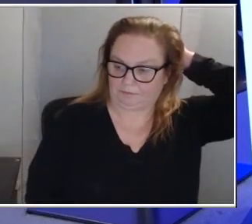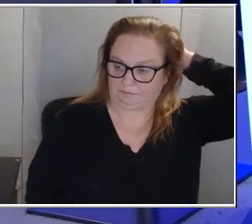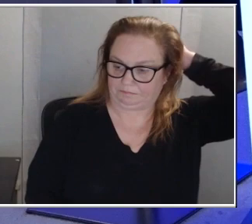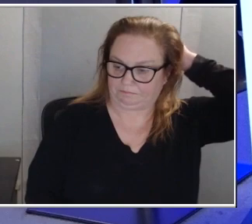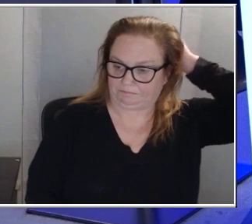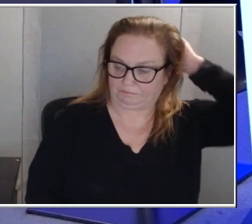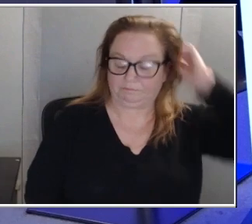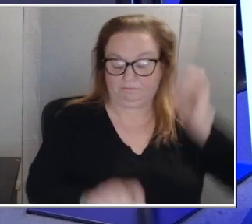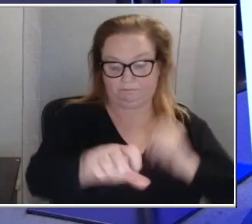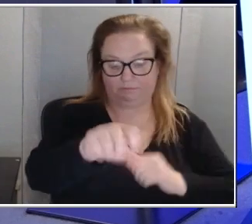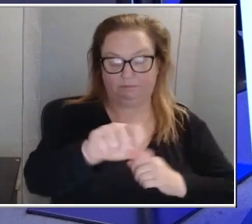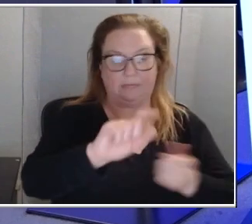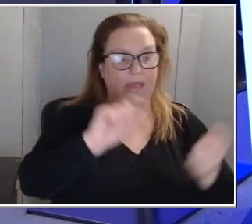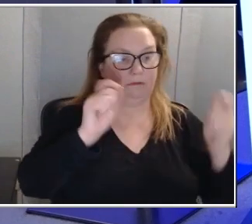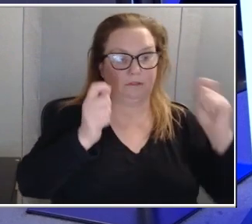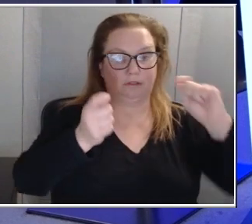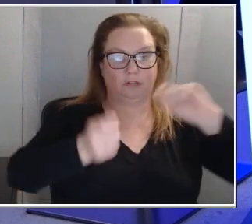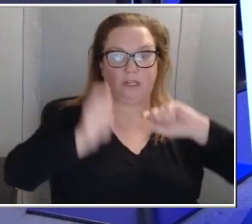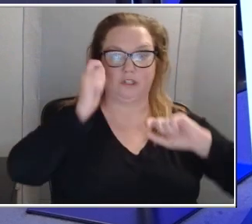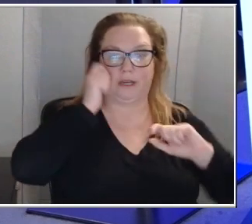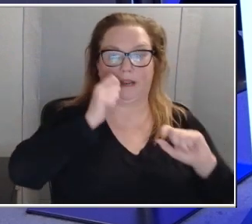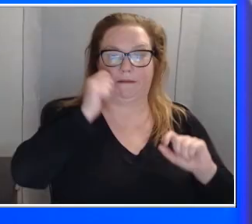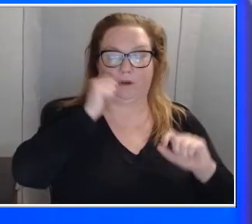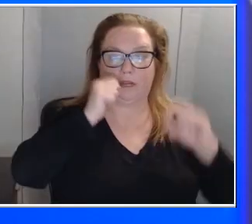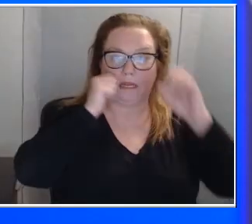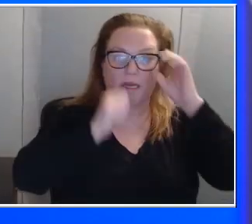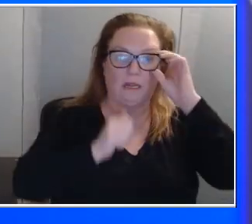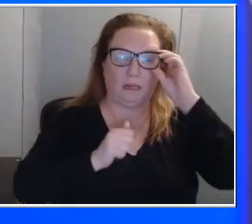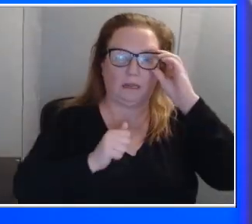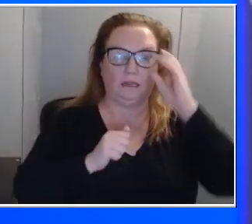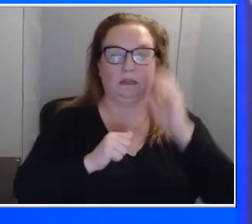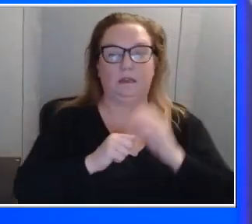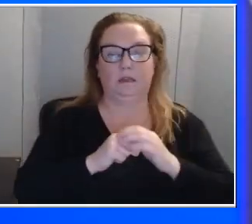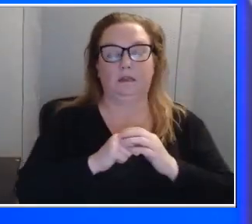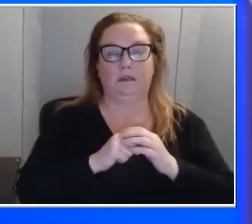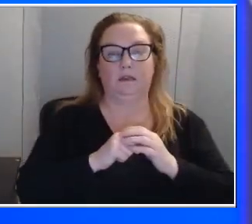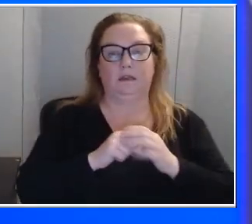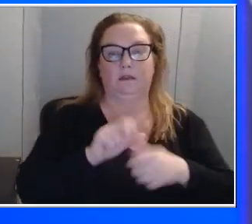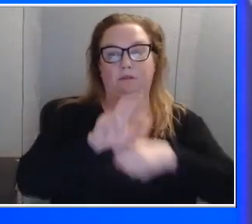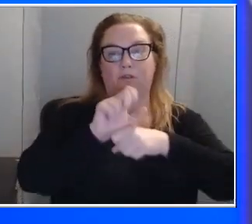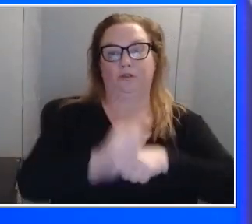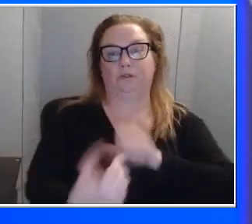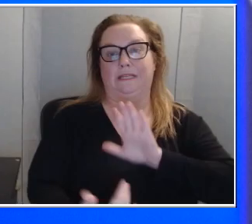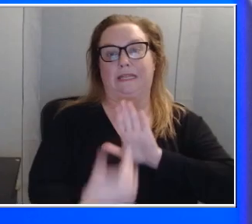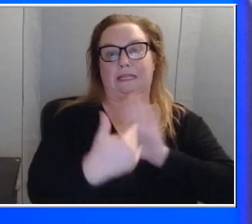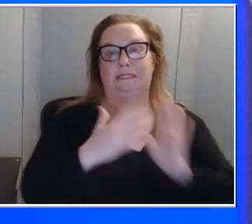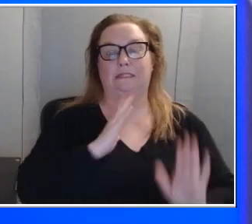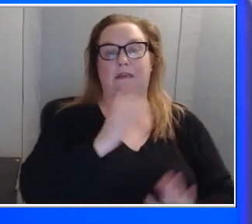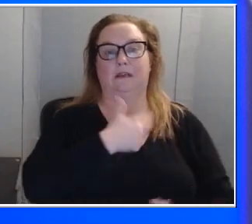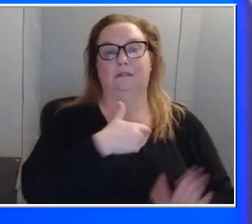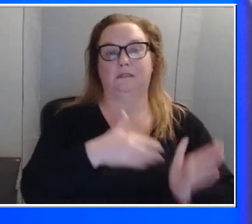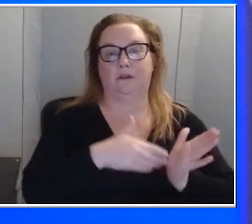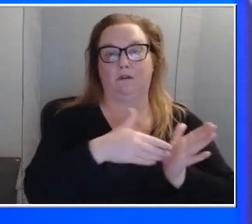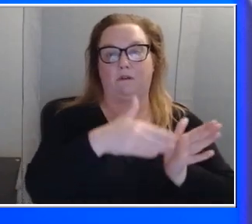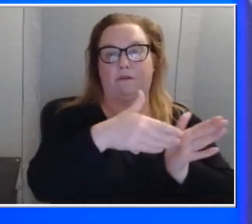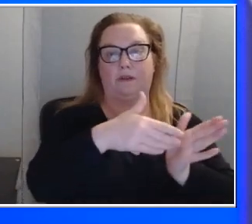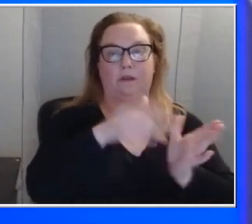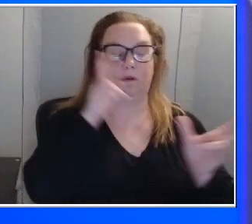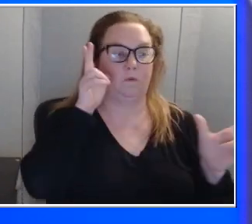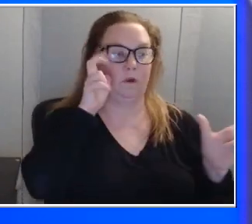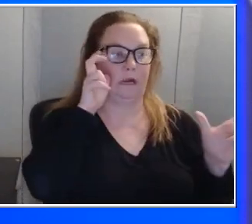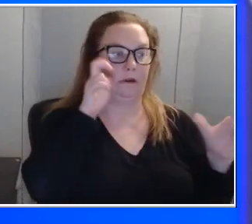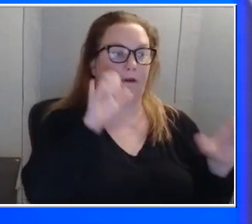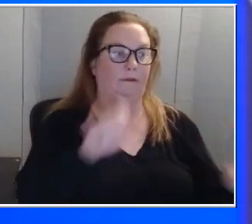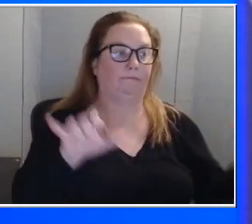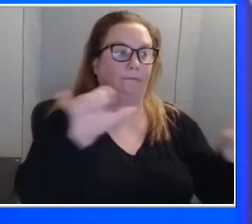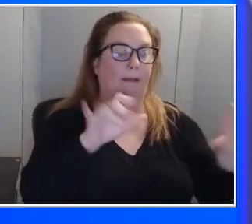it was changing every day, and it was used against us so often that we're hearing inconsistent